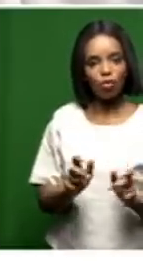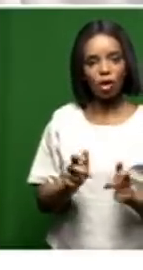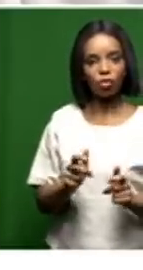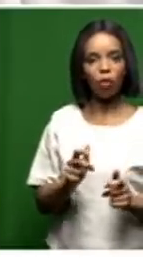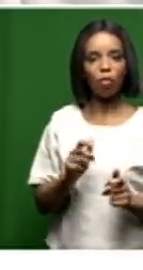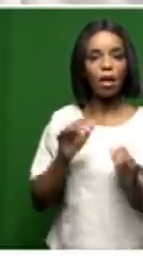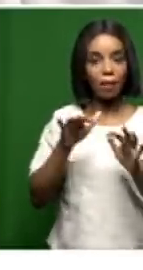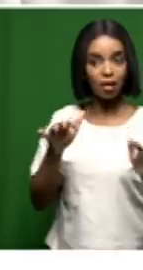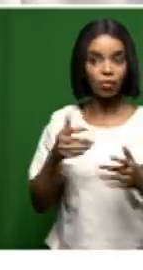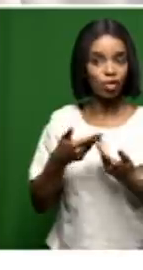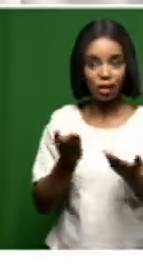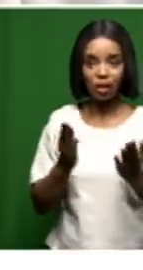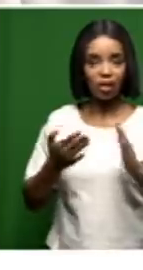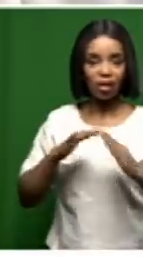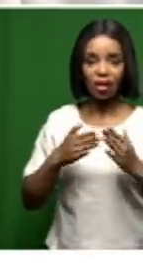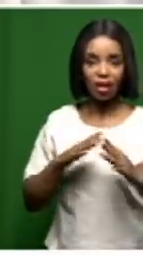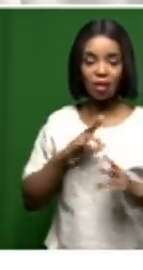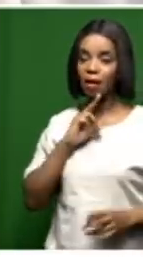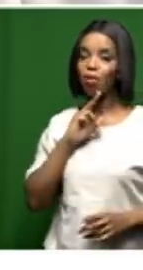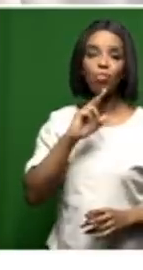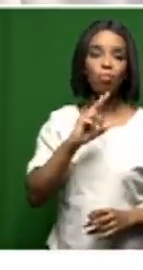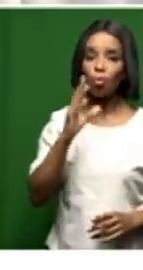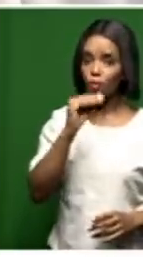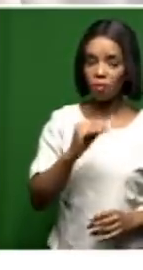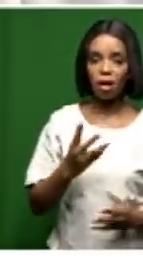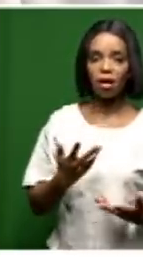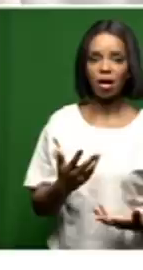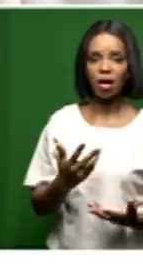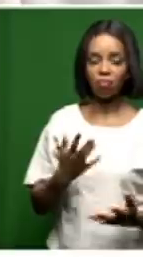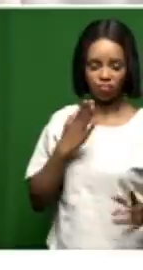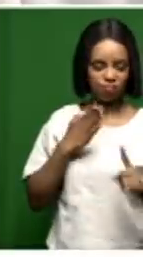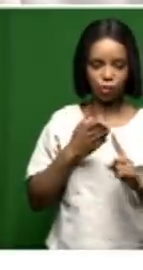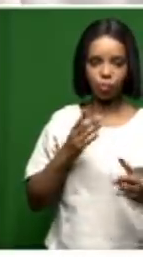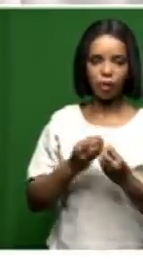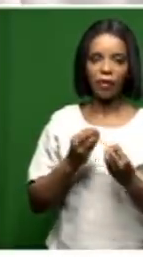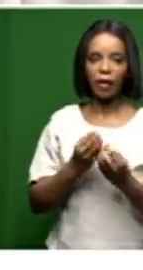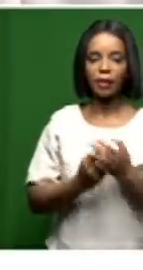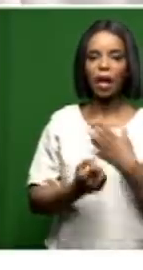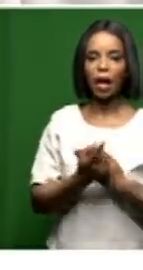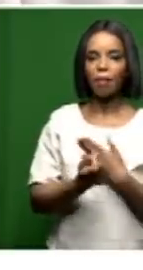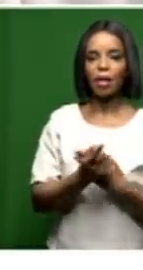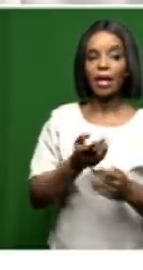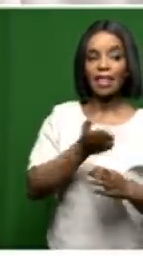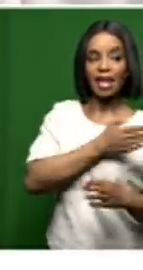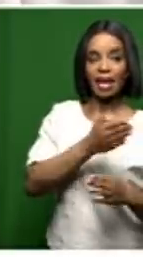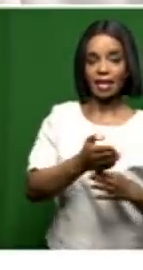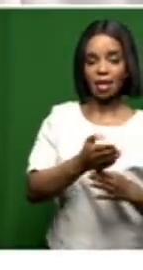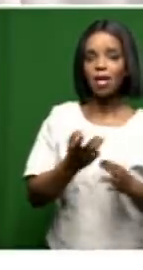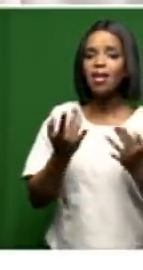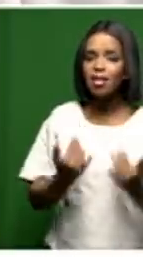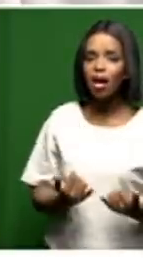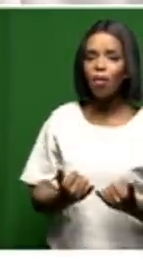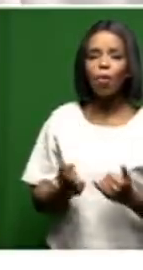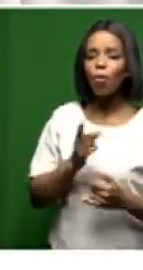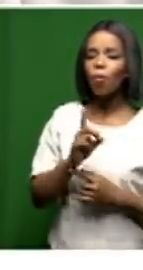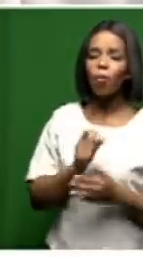previous administration's feet to the coals, as it were. So what has happened now? And again, what do you make of the